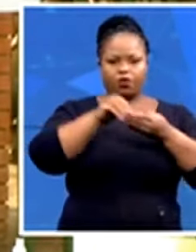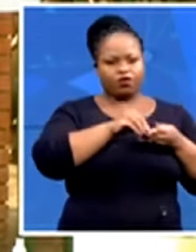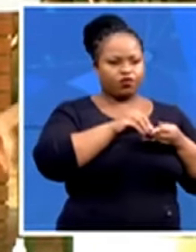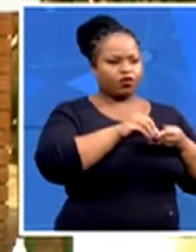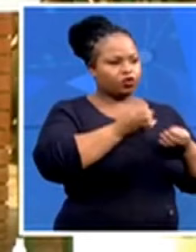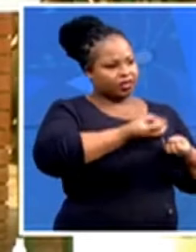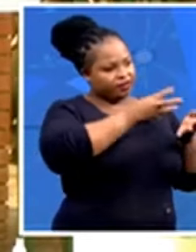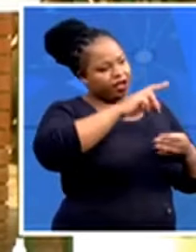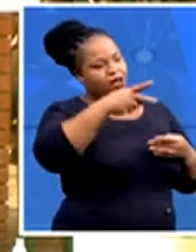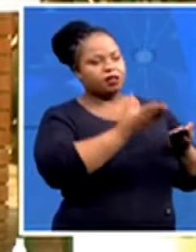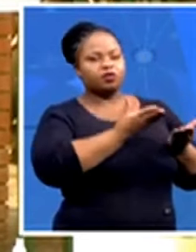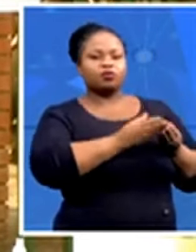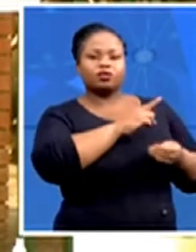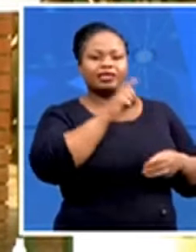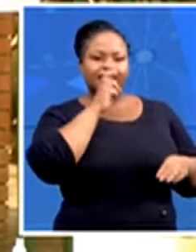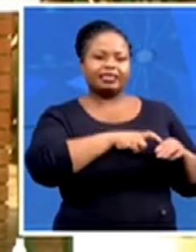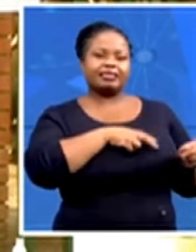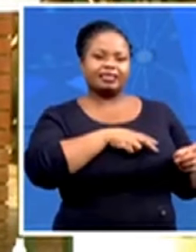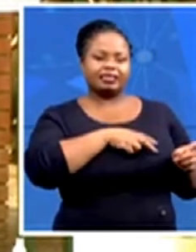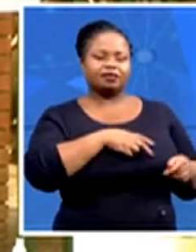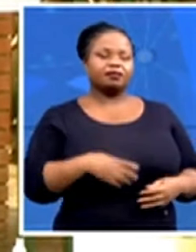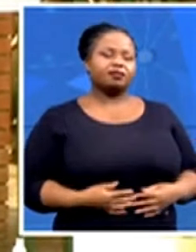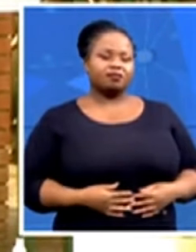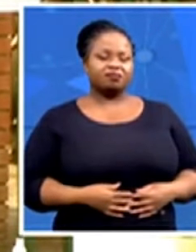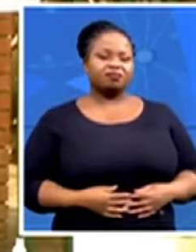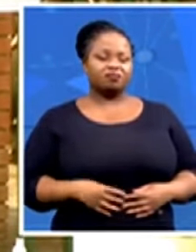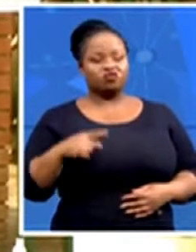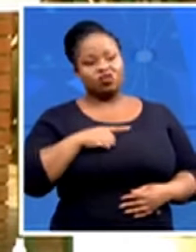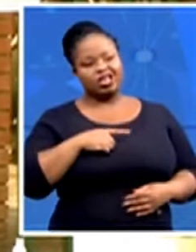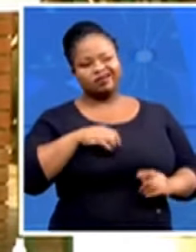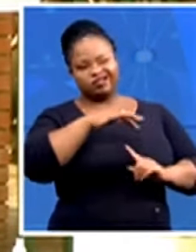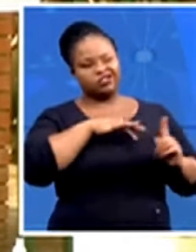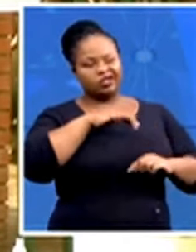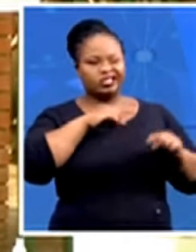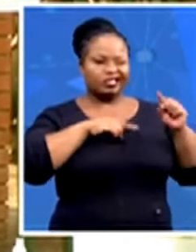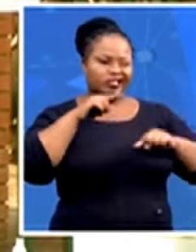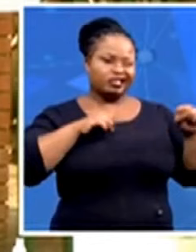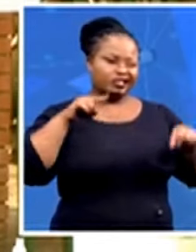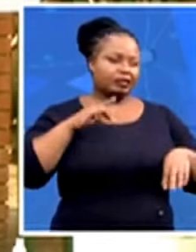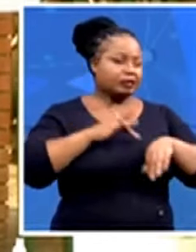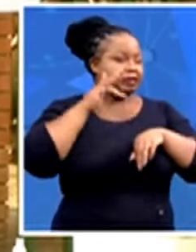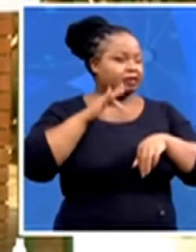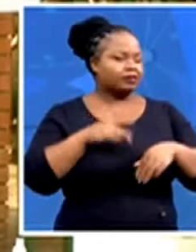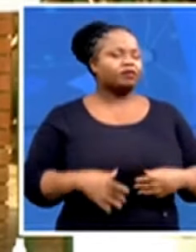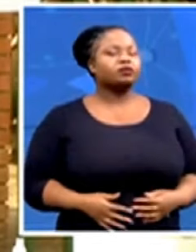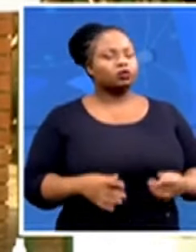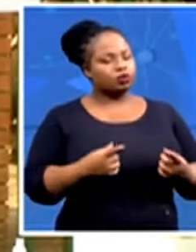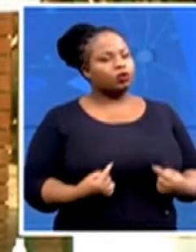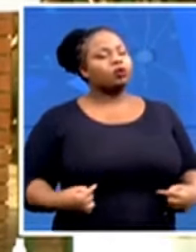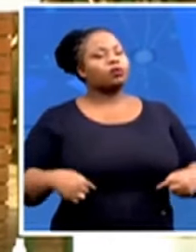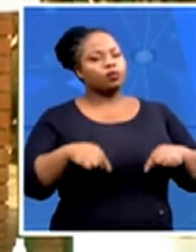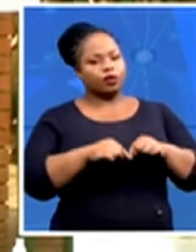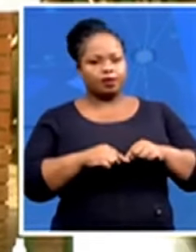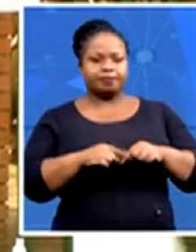As the situation is a very delicate situation, it needs all of us as stakeholders, as